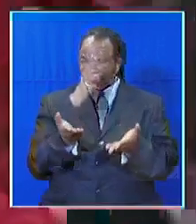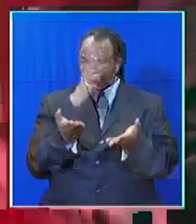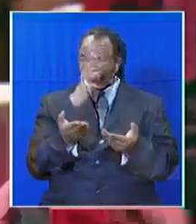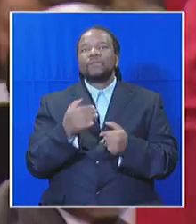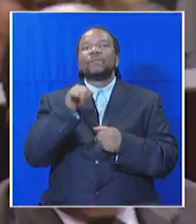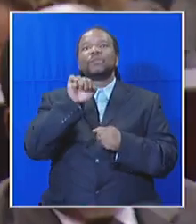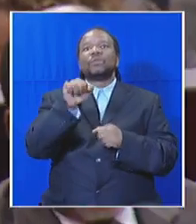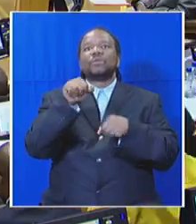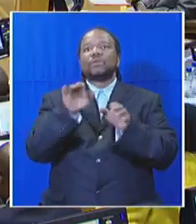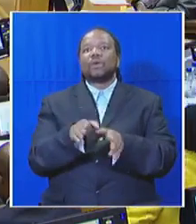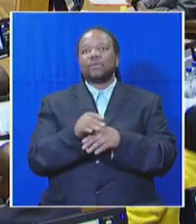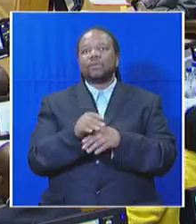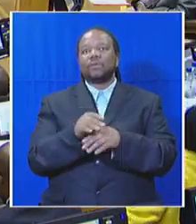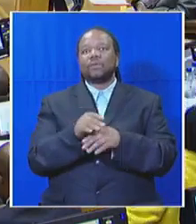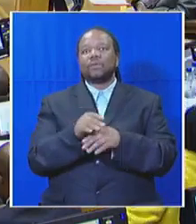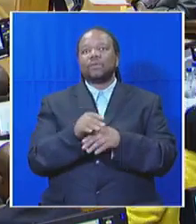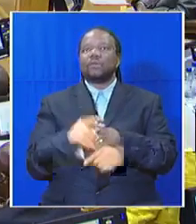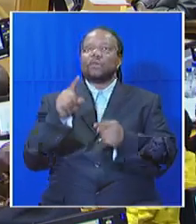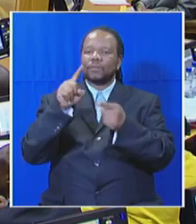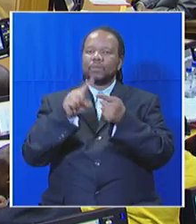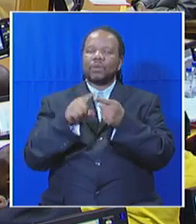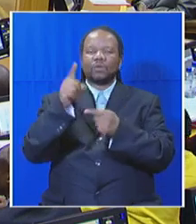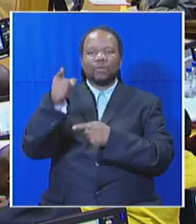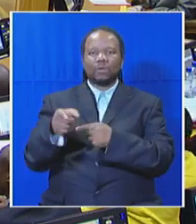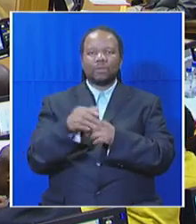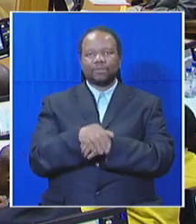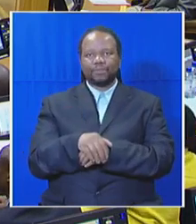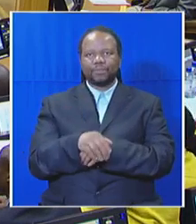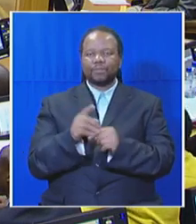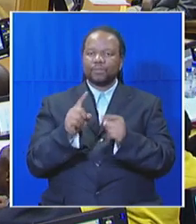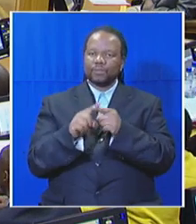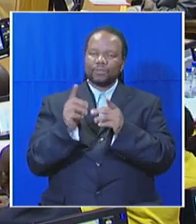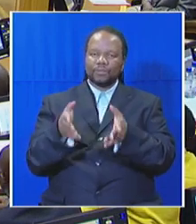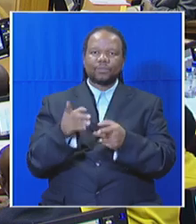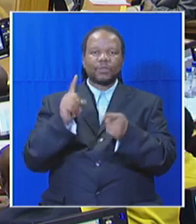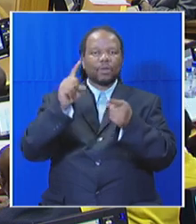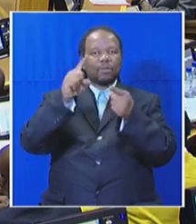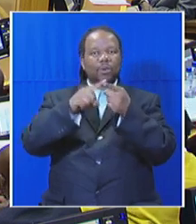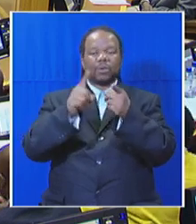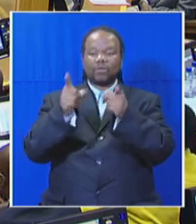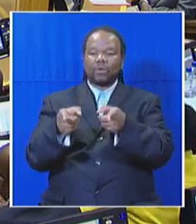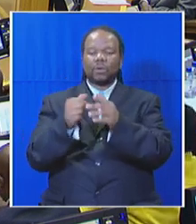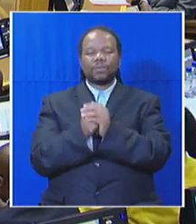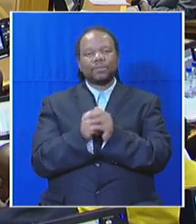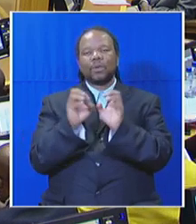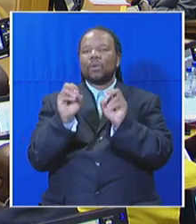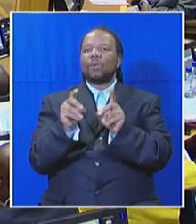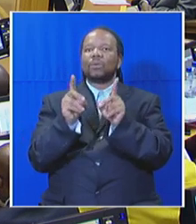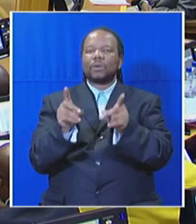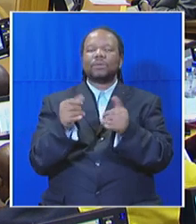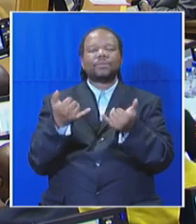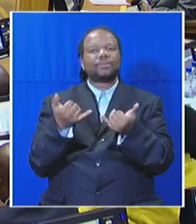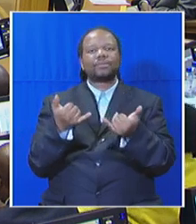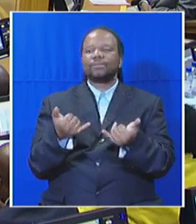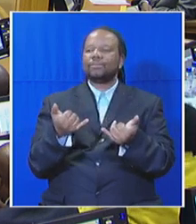chair. Point of order. Okay. Point of order. I now,